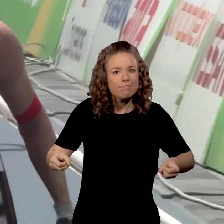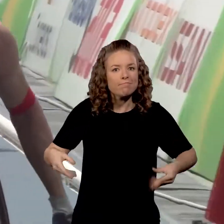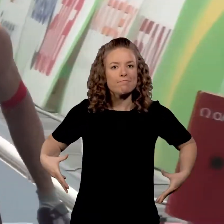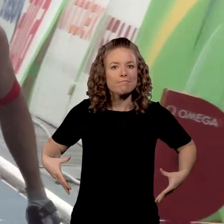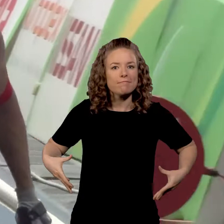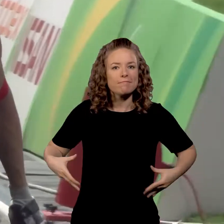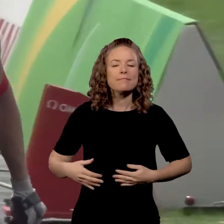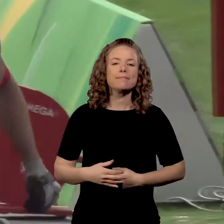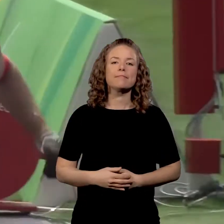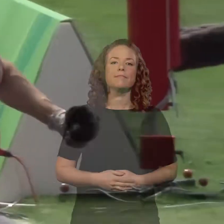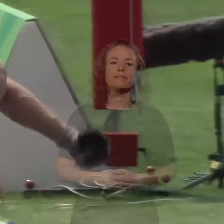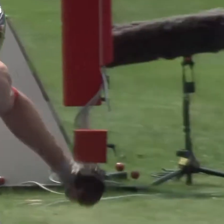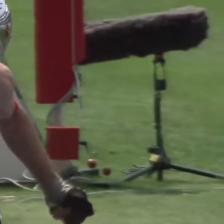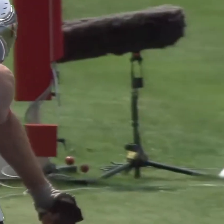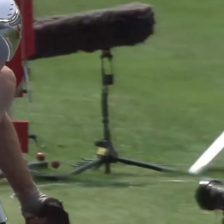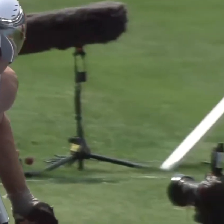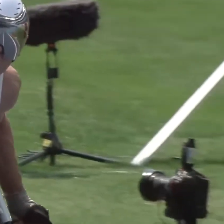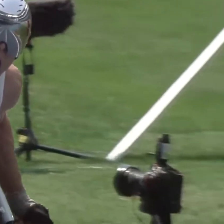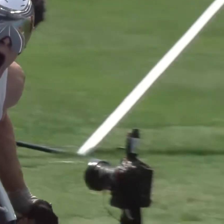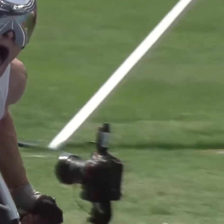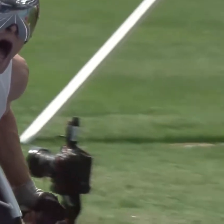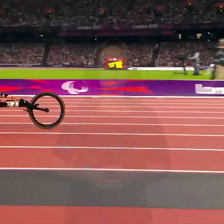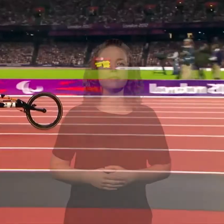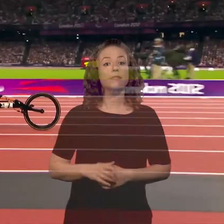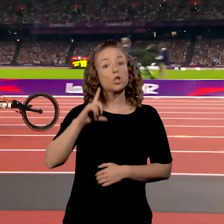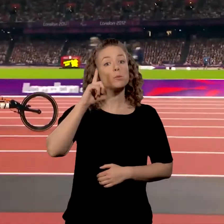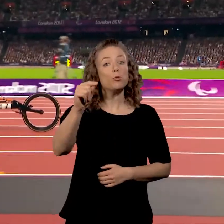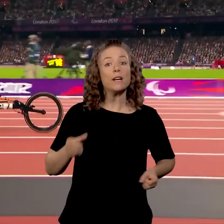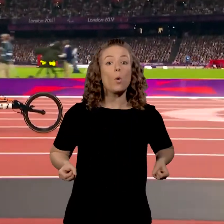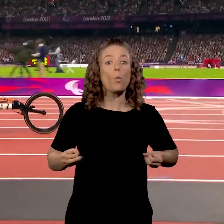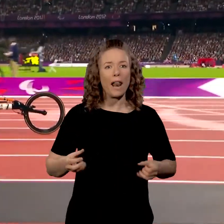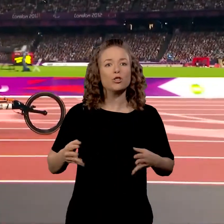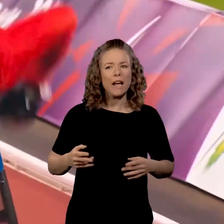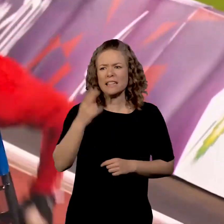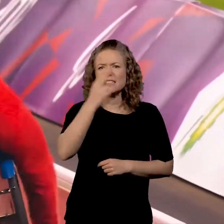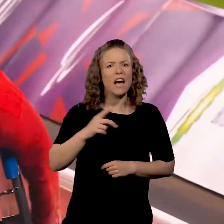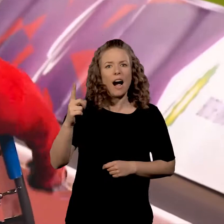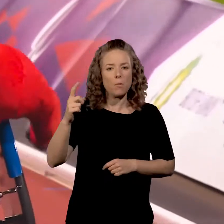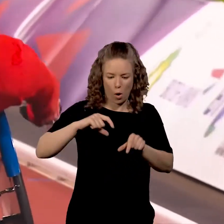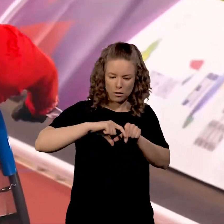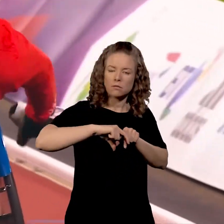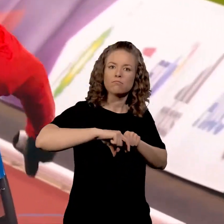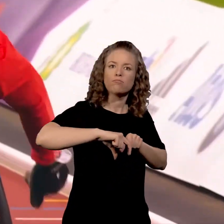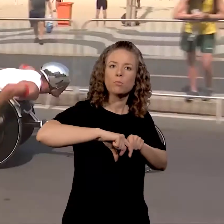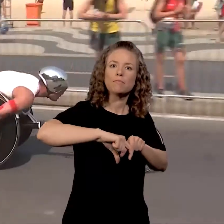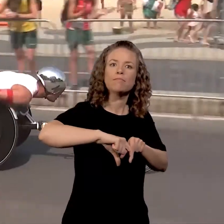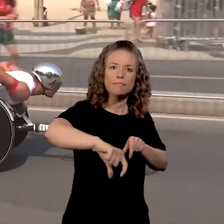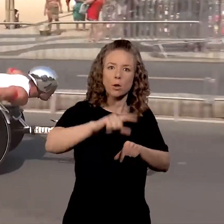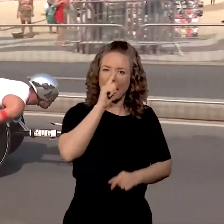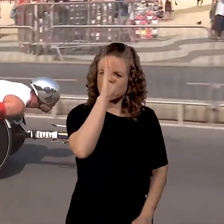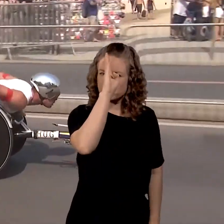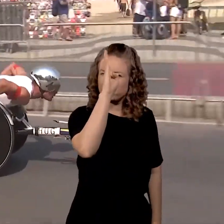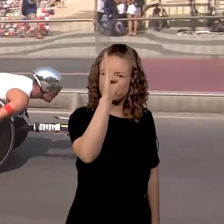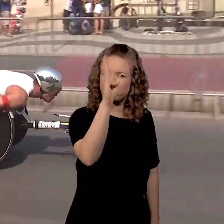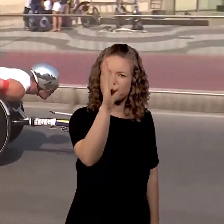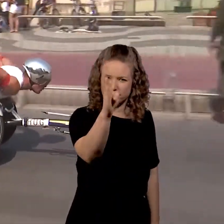configuration requires less arm movement but greater push. Sprint wheelchairs are designed to track in a straight line, but for